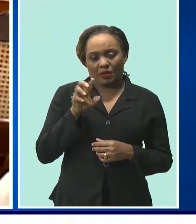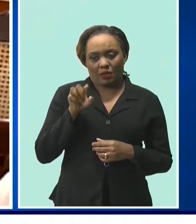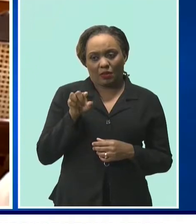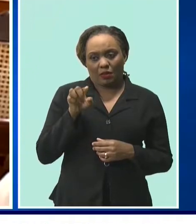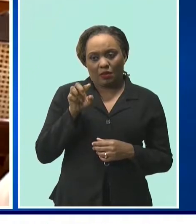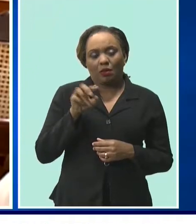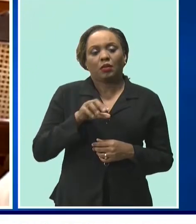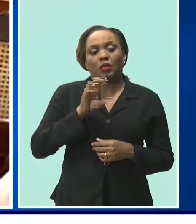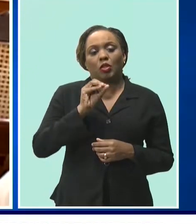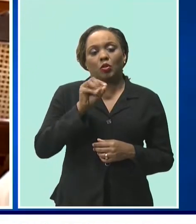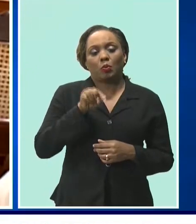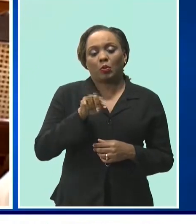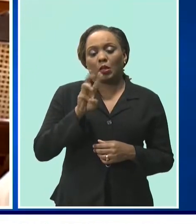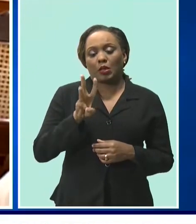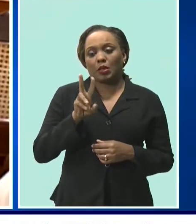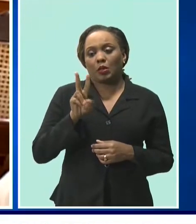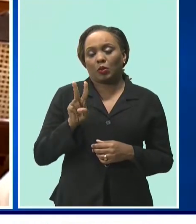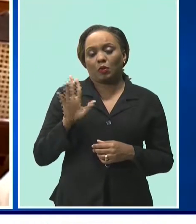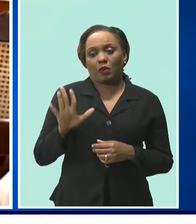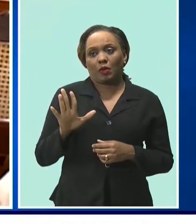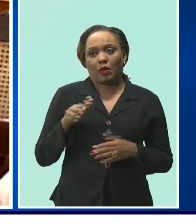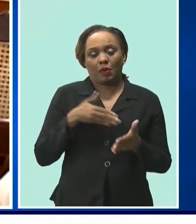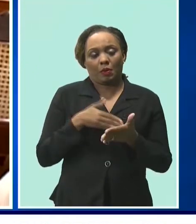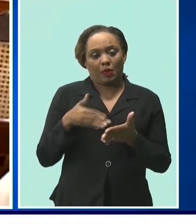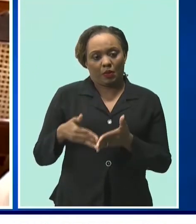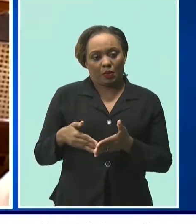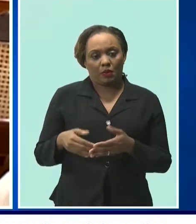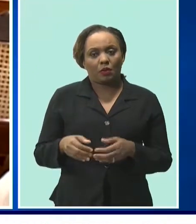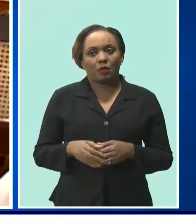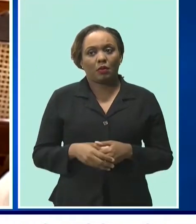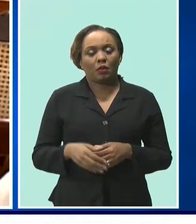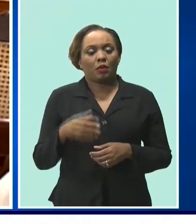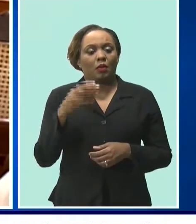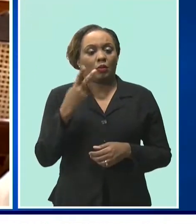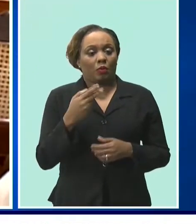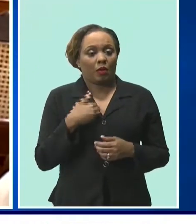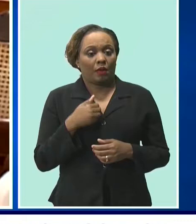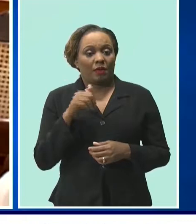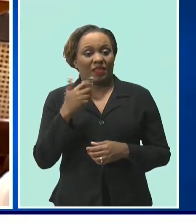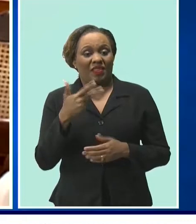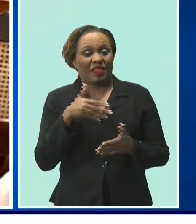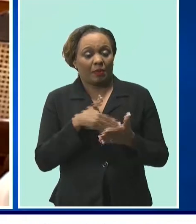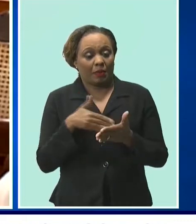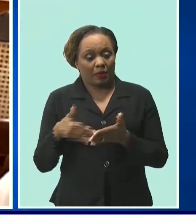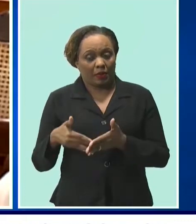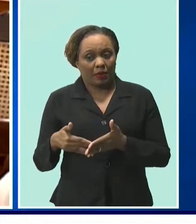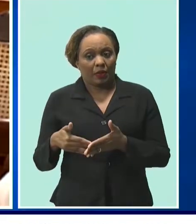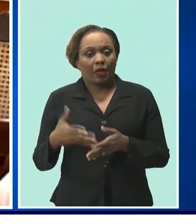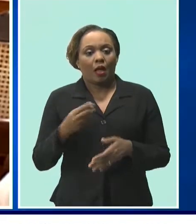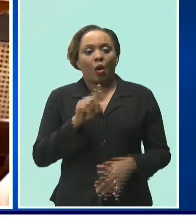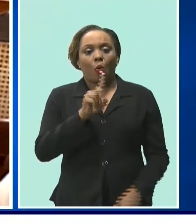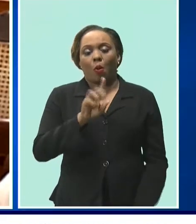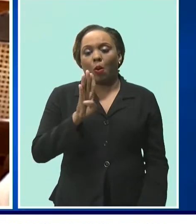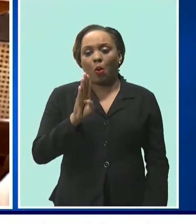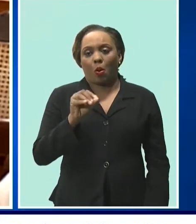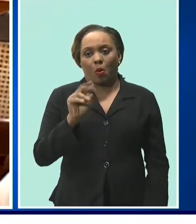$0.625 million. 2 bonds have a face value of $3 million. And 1